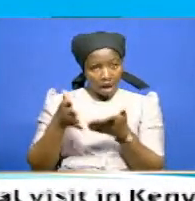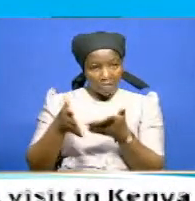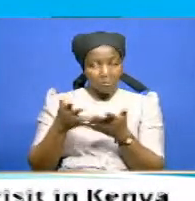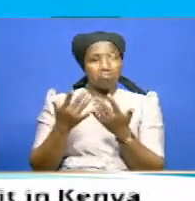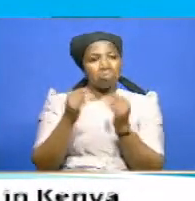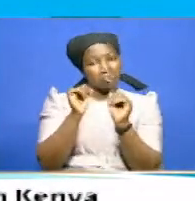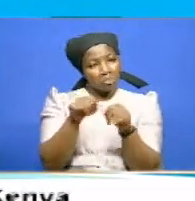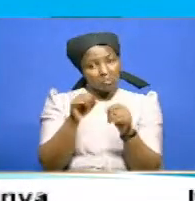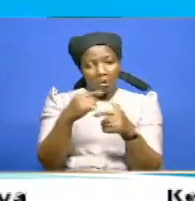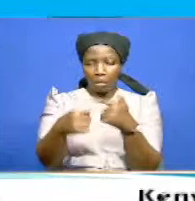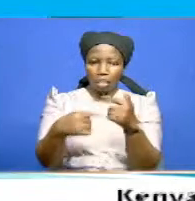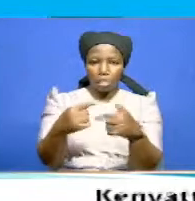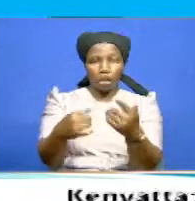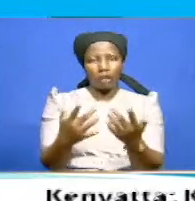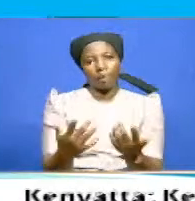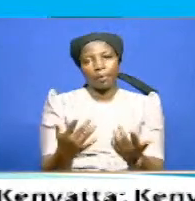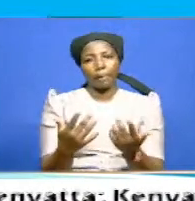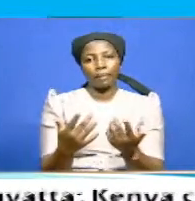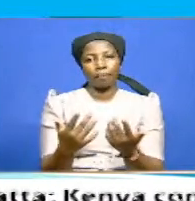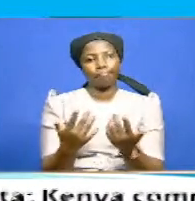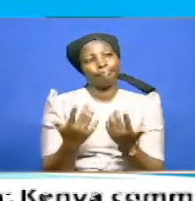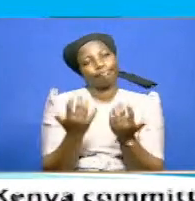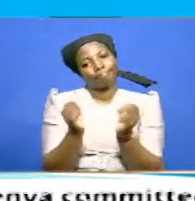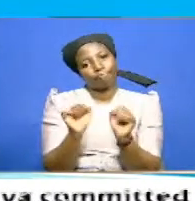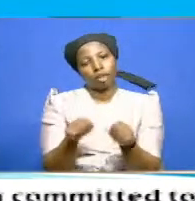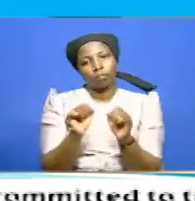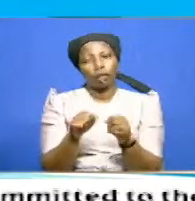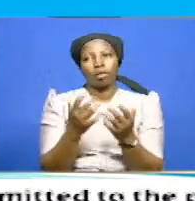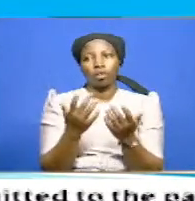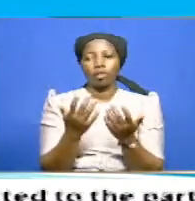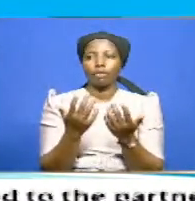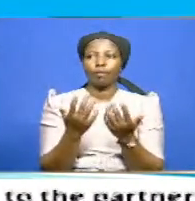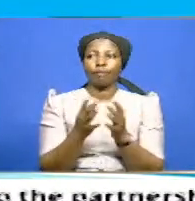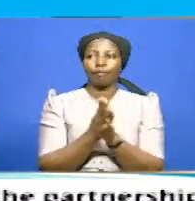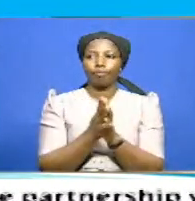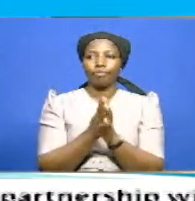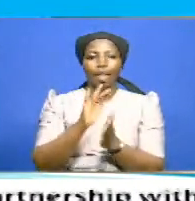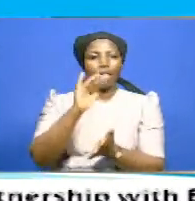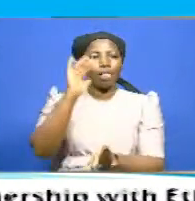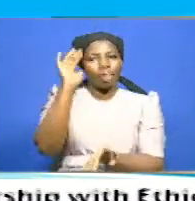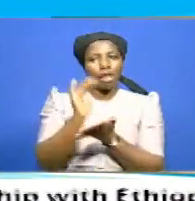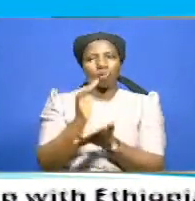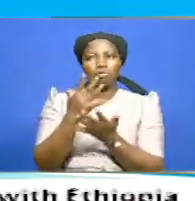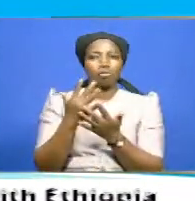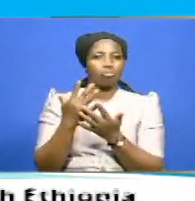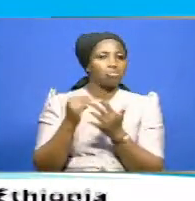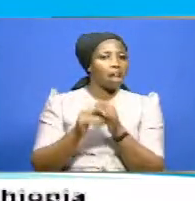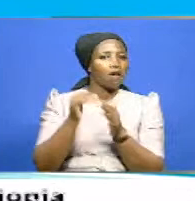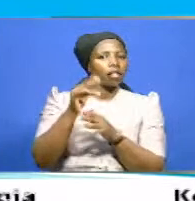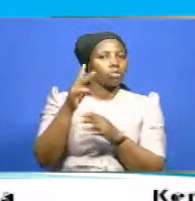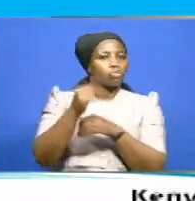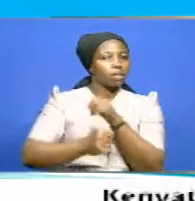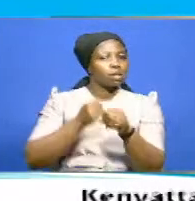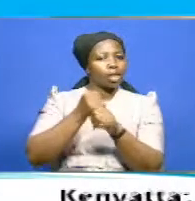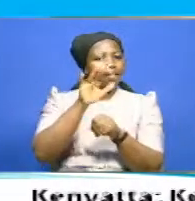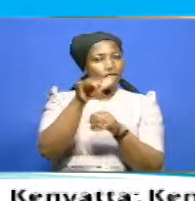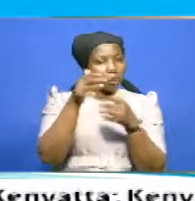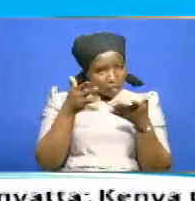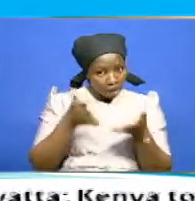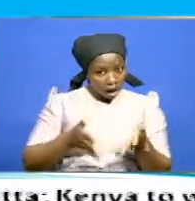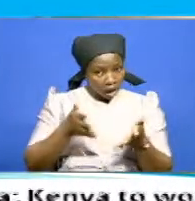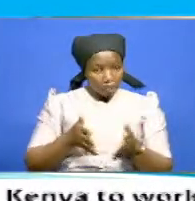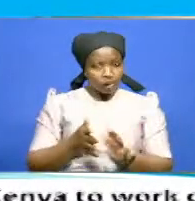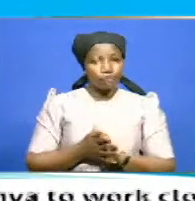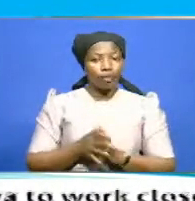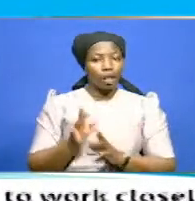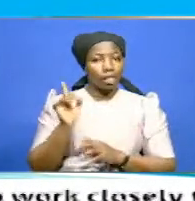to persist, and likely to ease, not less than 2 years, from now, this